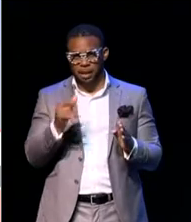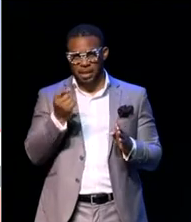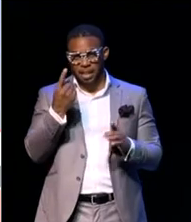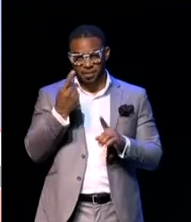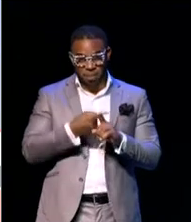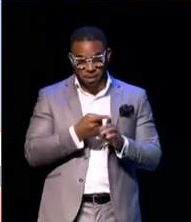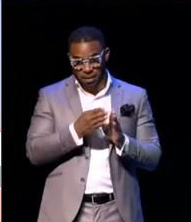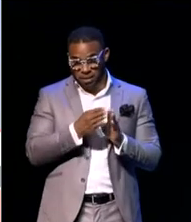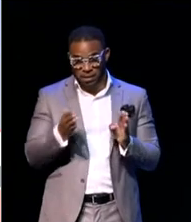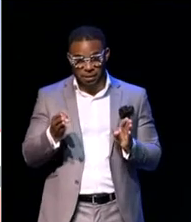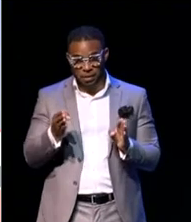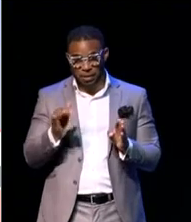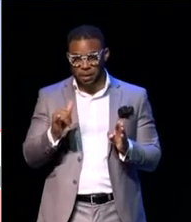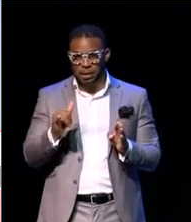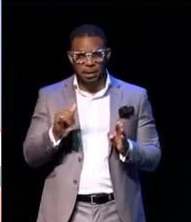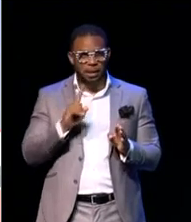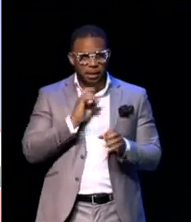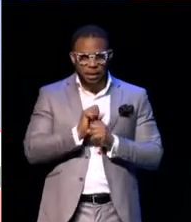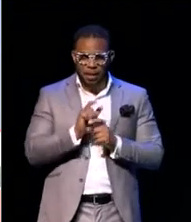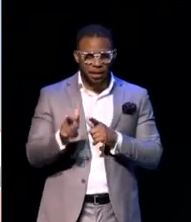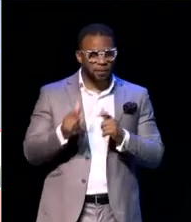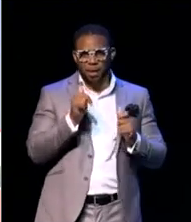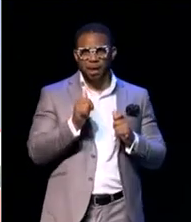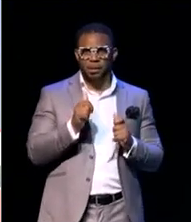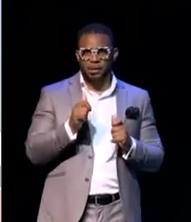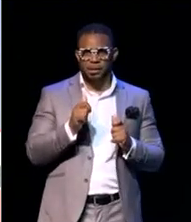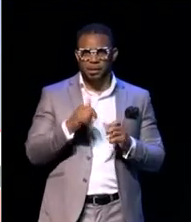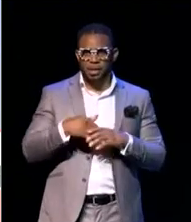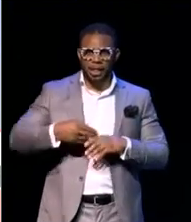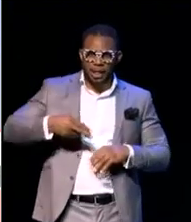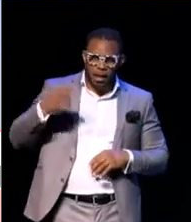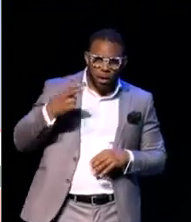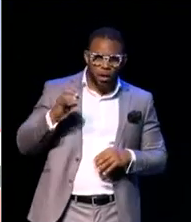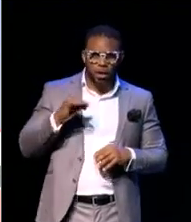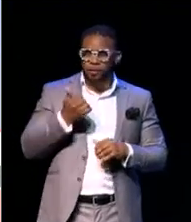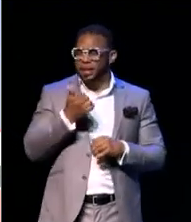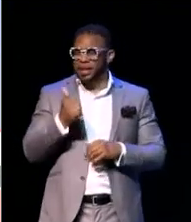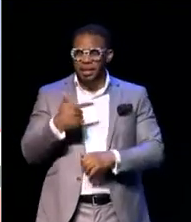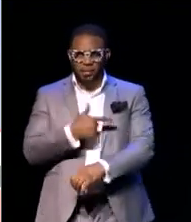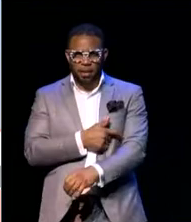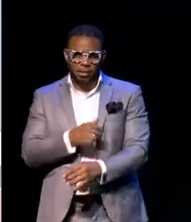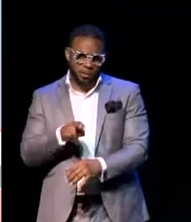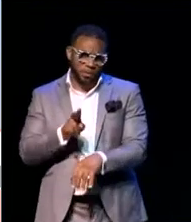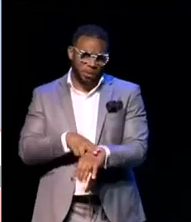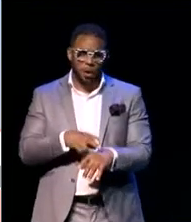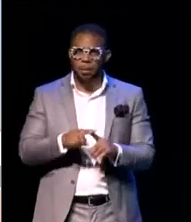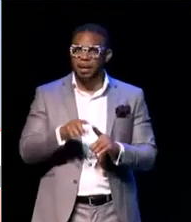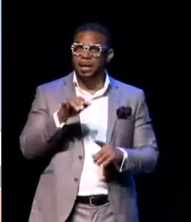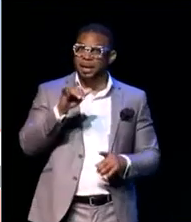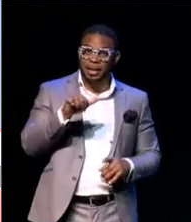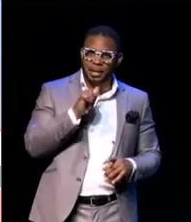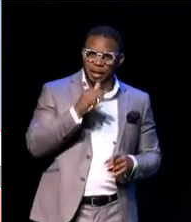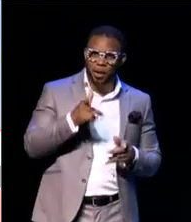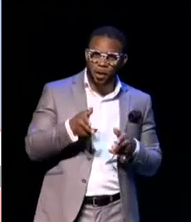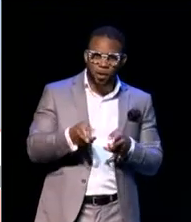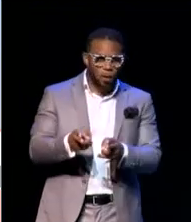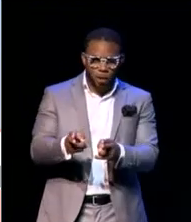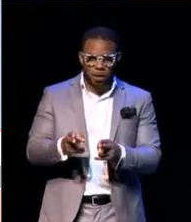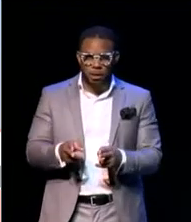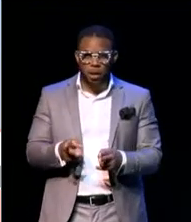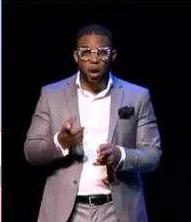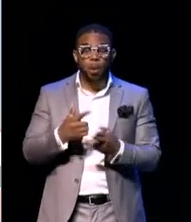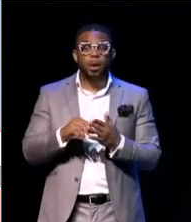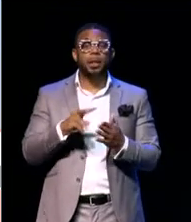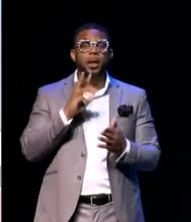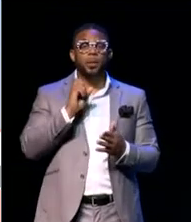11 months. That is indeed the fastest in the history of any vaccine. But that wasn't rushing.